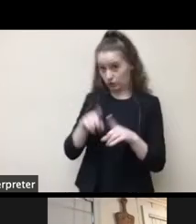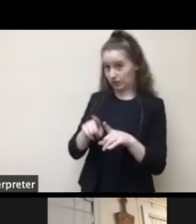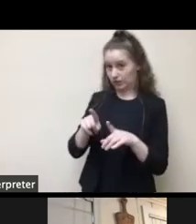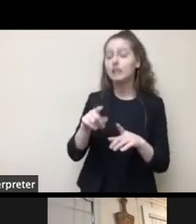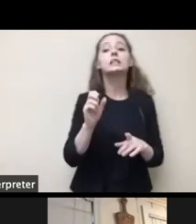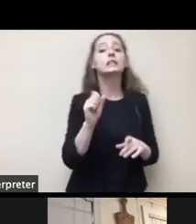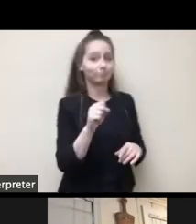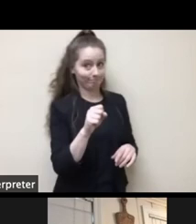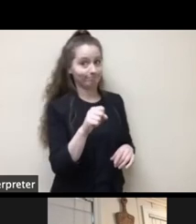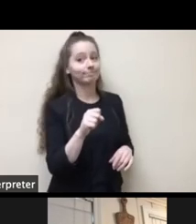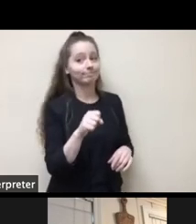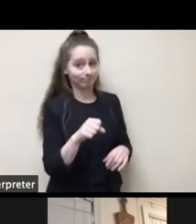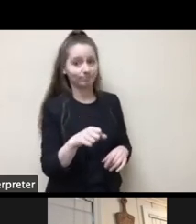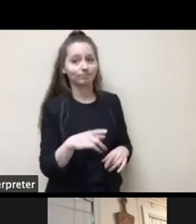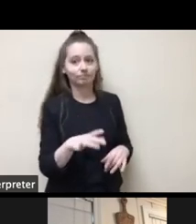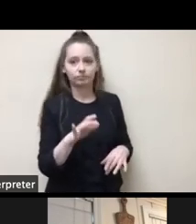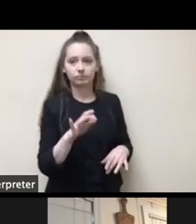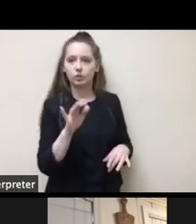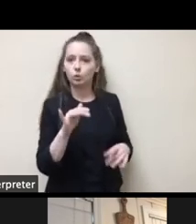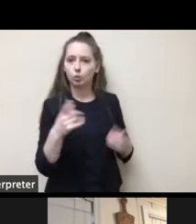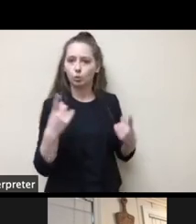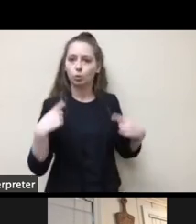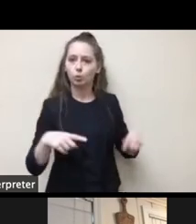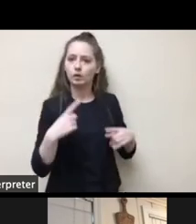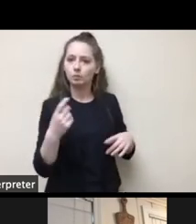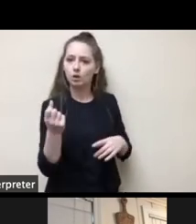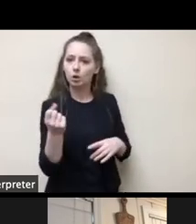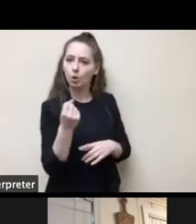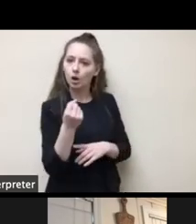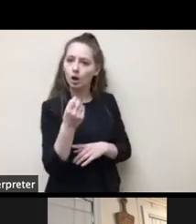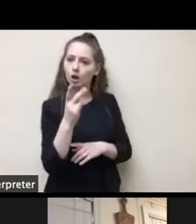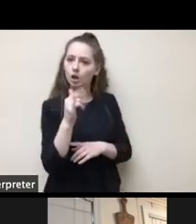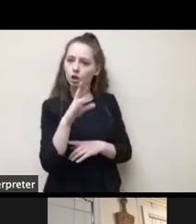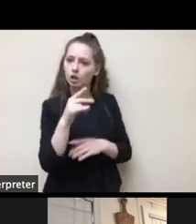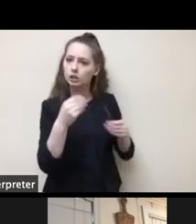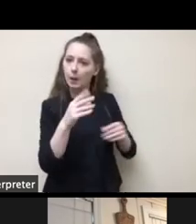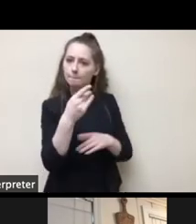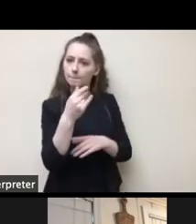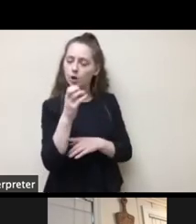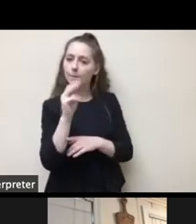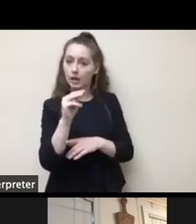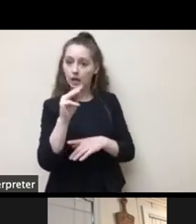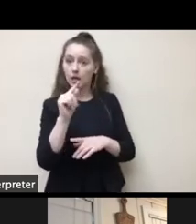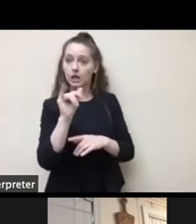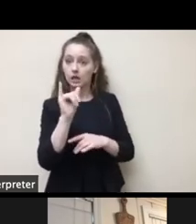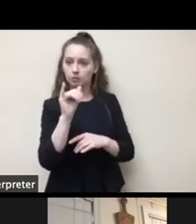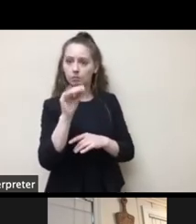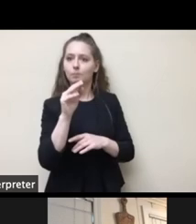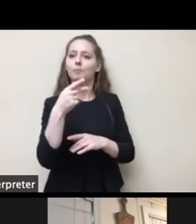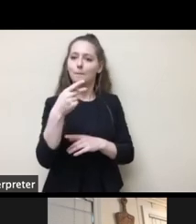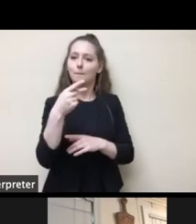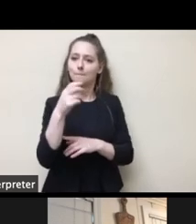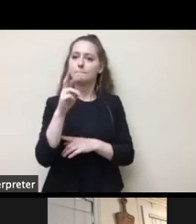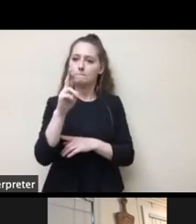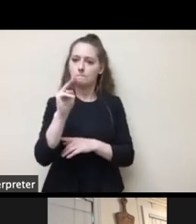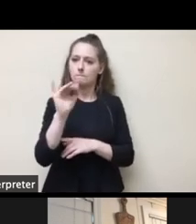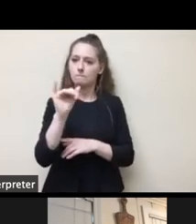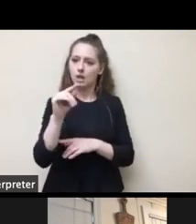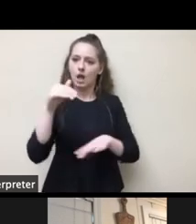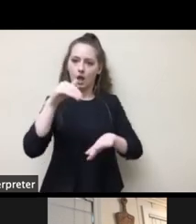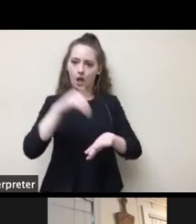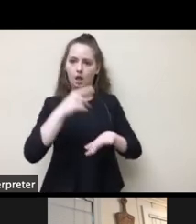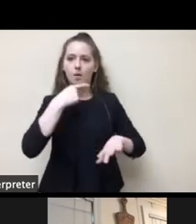been holding garage and yard sale permits at the Board of Public Works, and it was an issue that came up